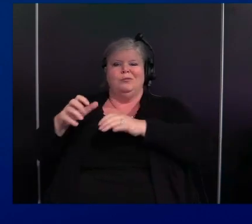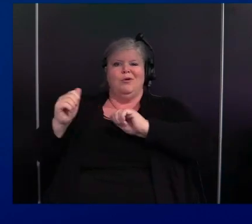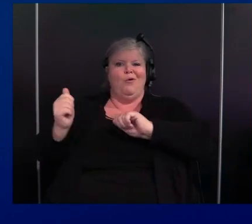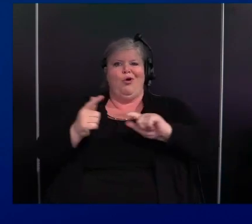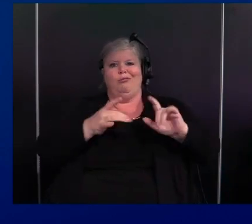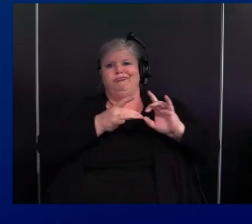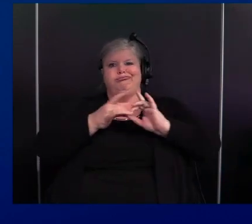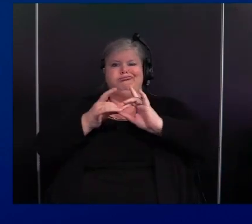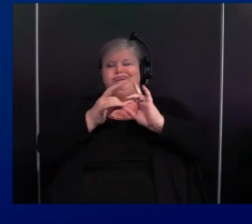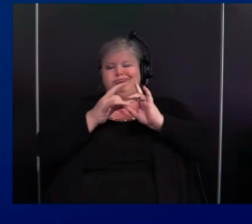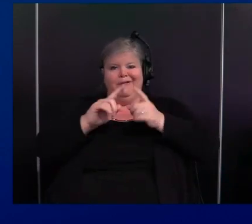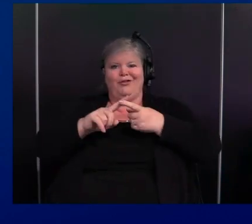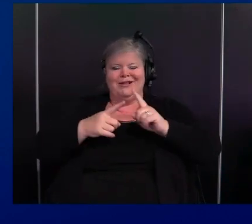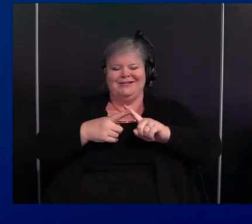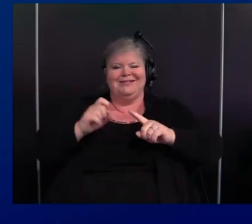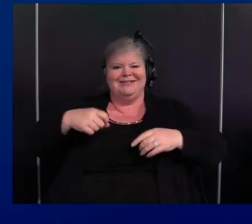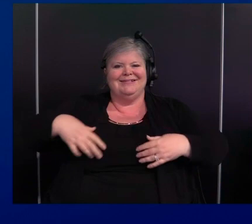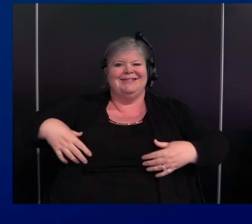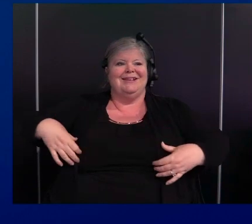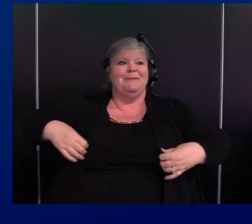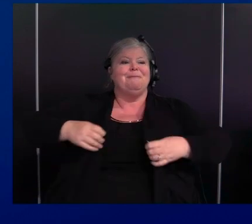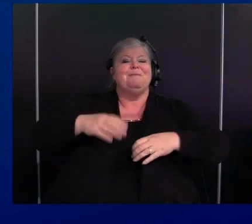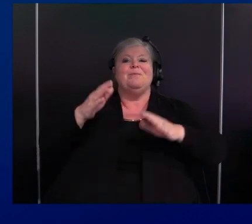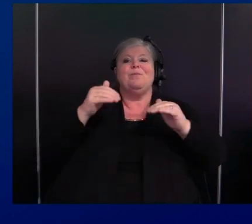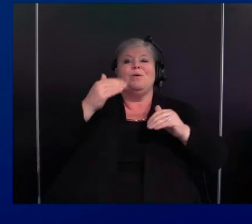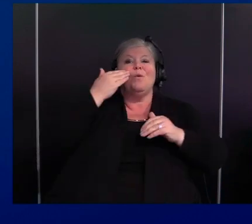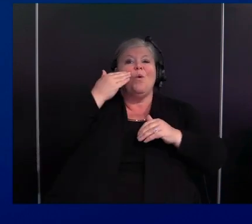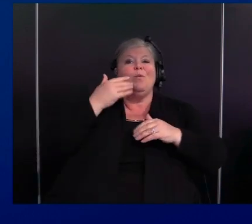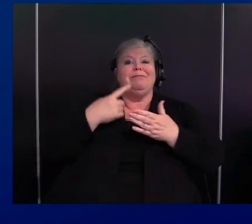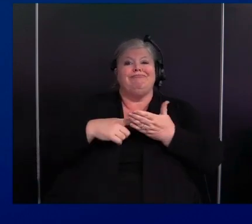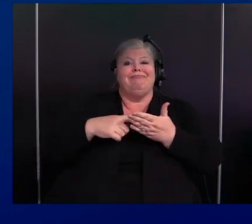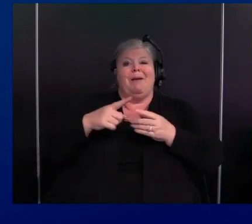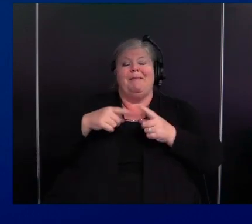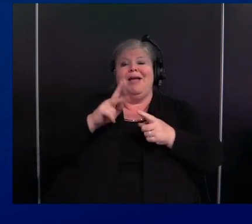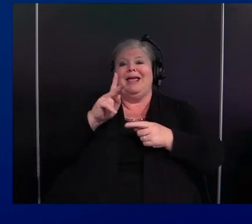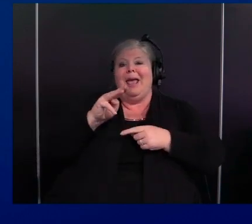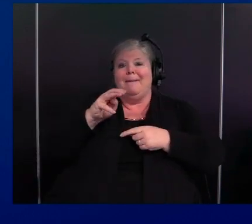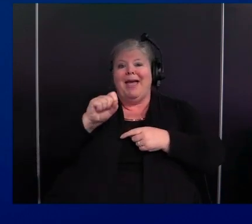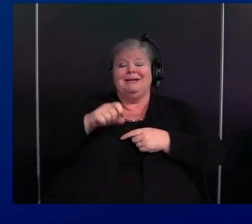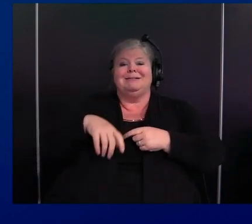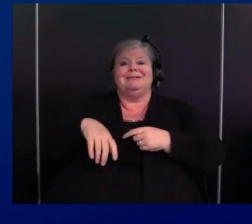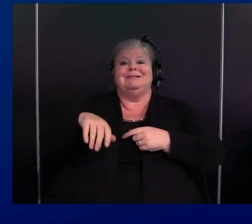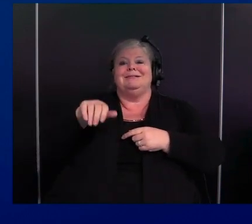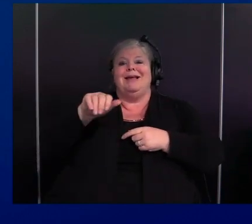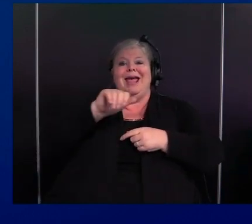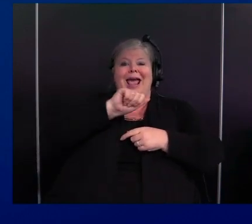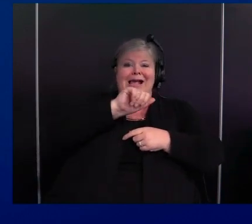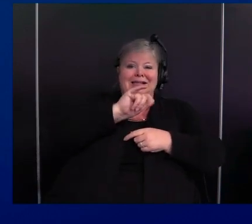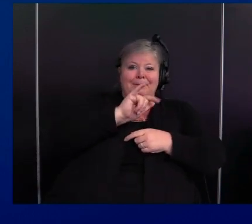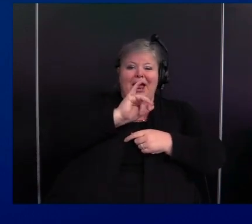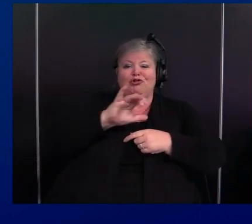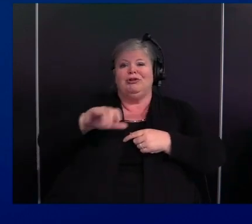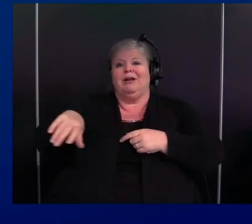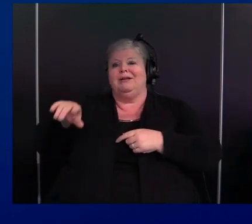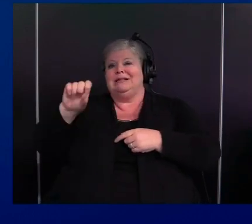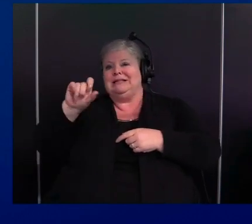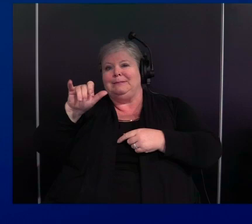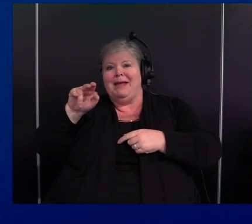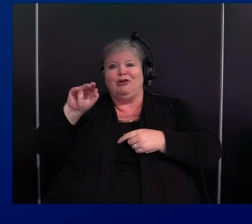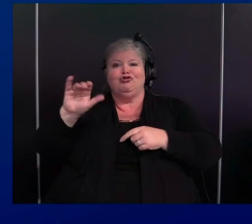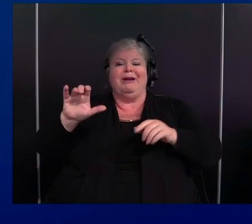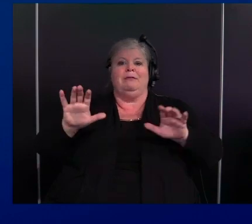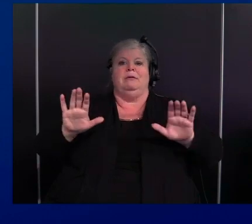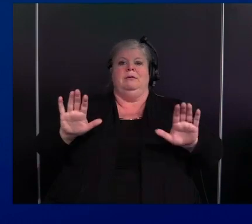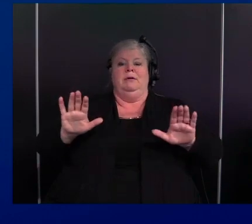has to go together, yeah. So I know we talked about KMS already and asymmetric versus symmetric, but there's something that I